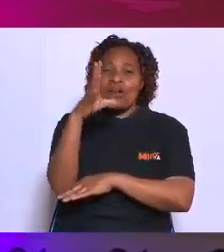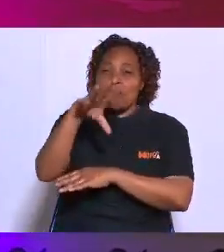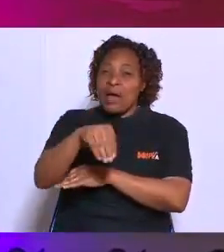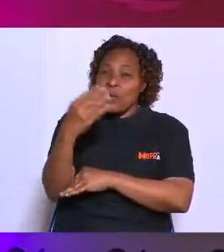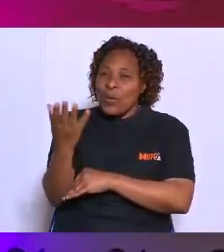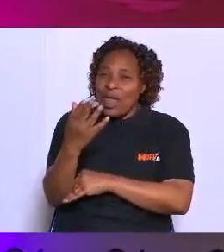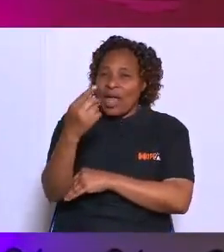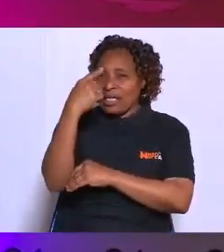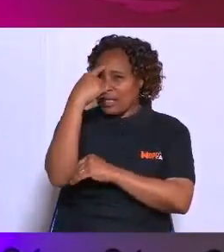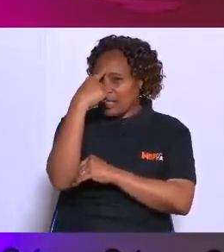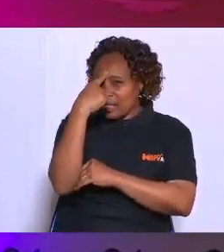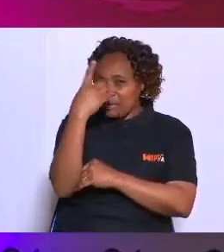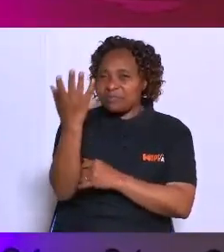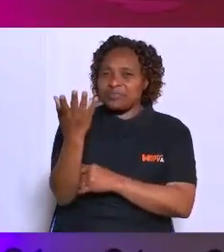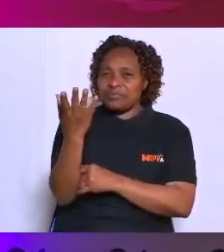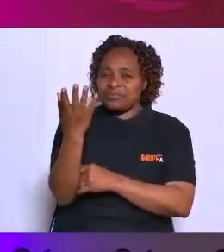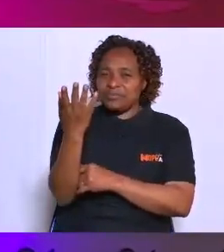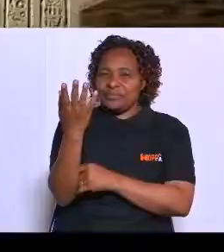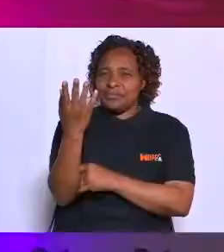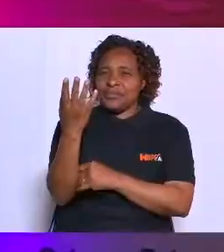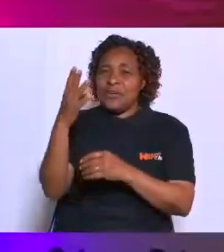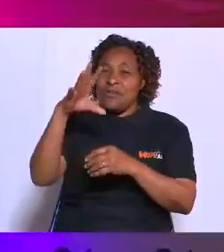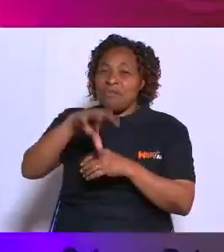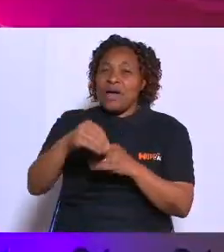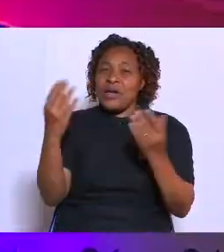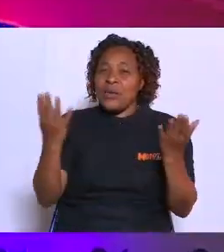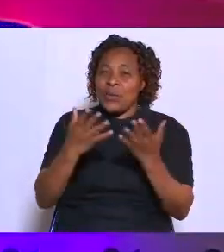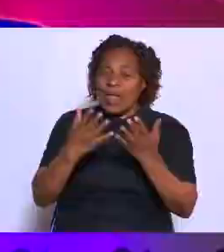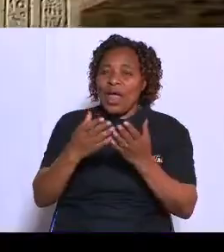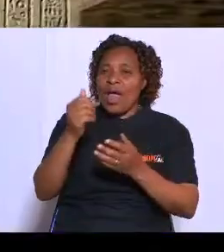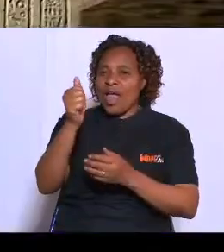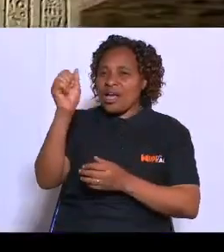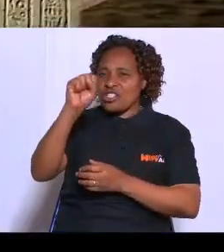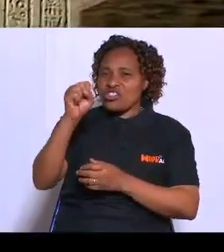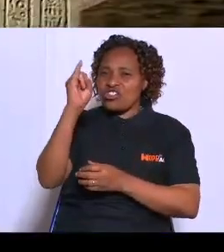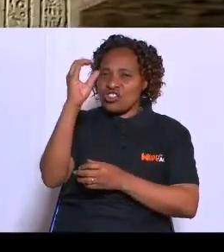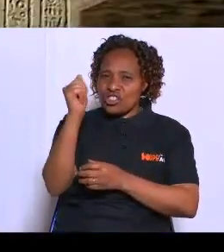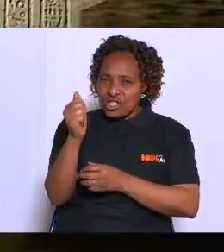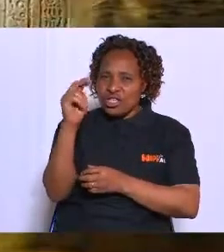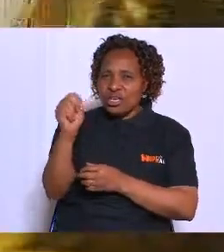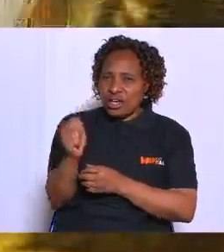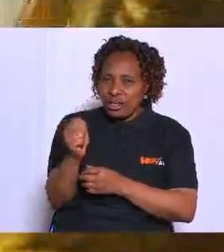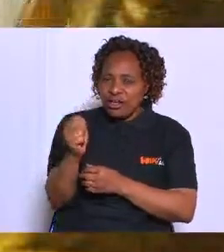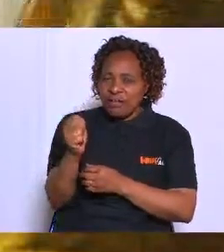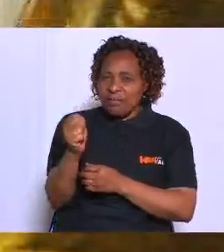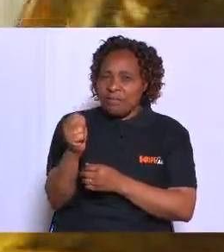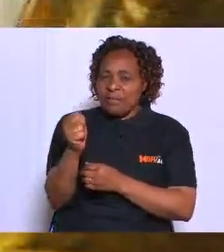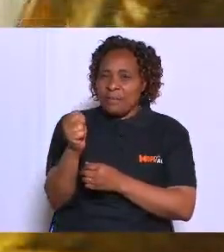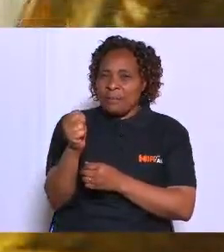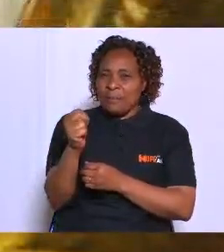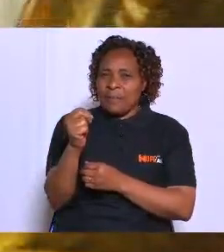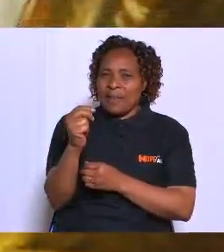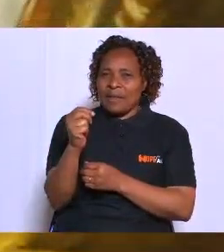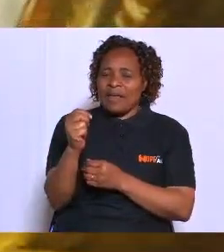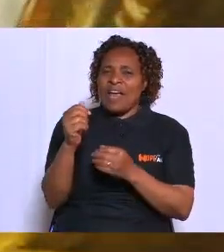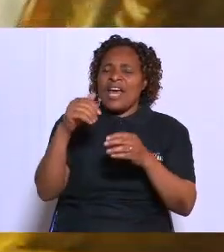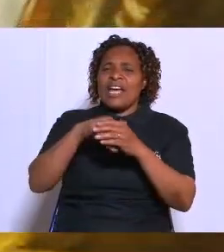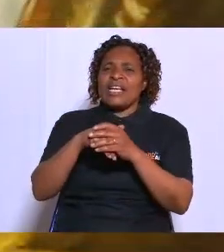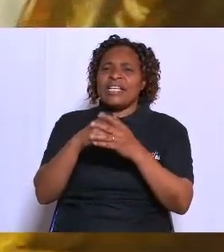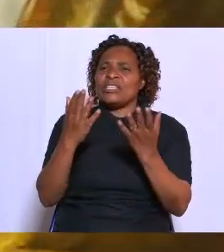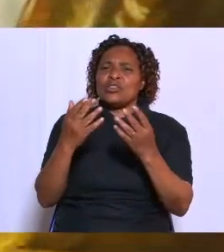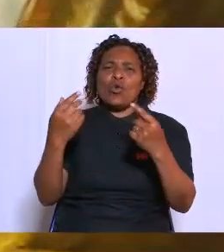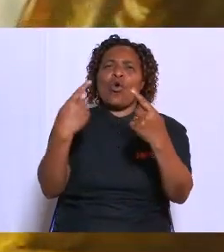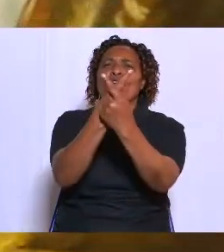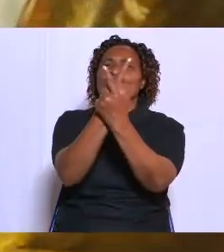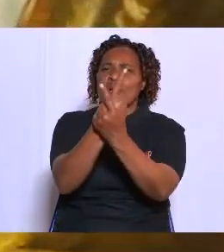India with the sun wheel you can find it in Asia in pergamus in contrast